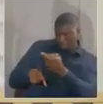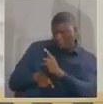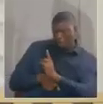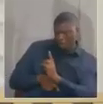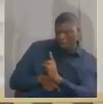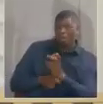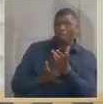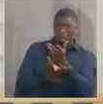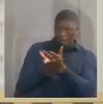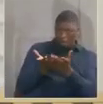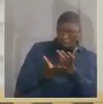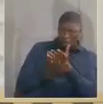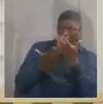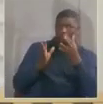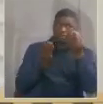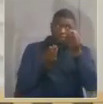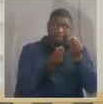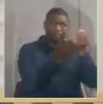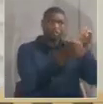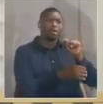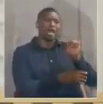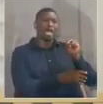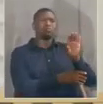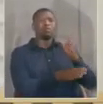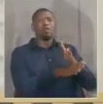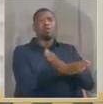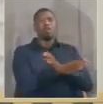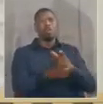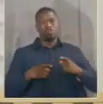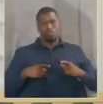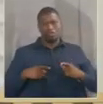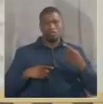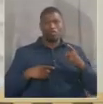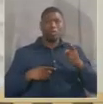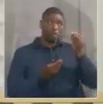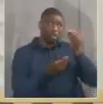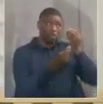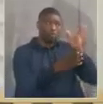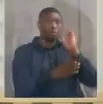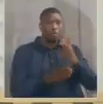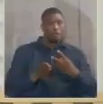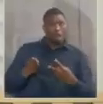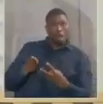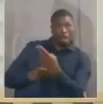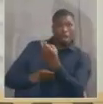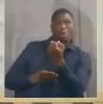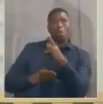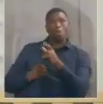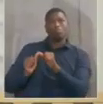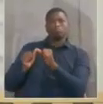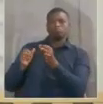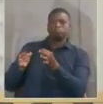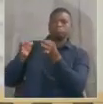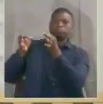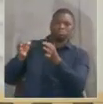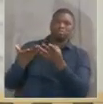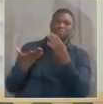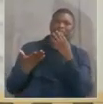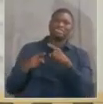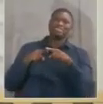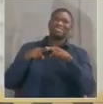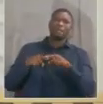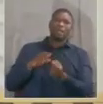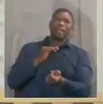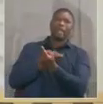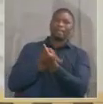the IMC in advance of the extension or termination based on the current threat and